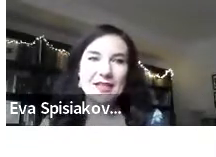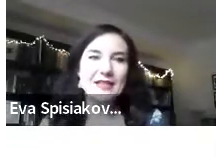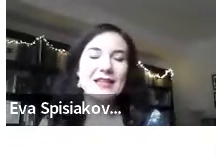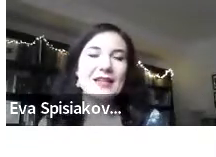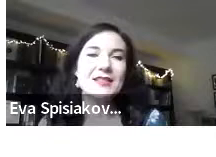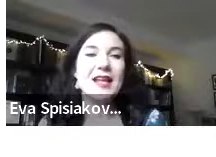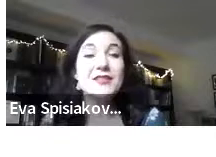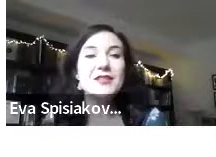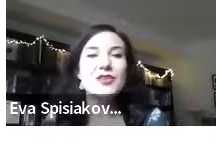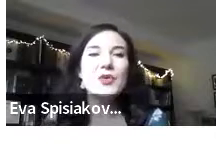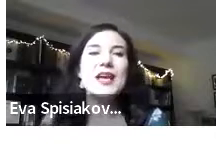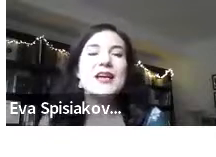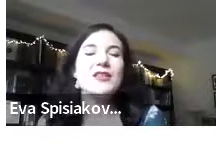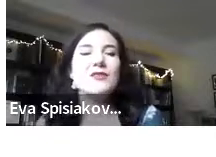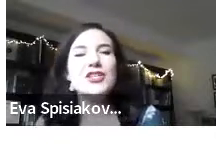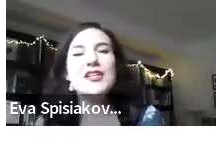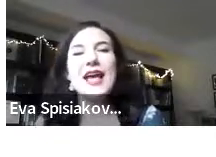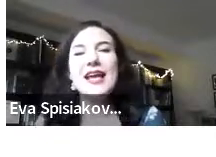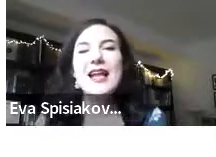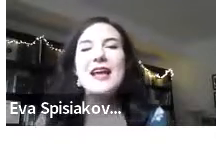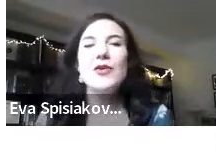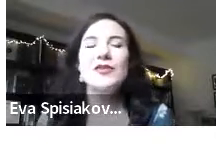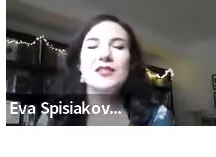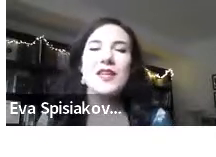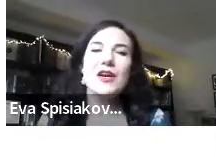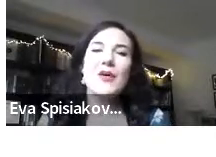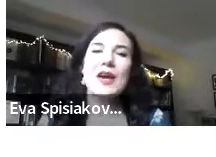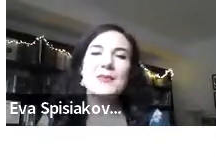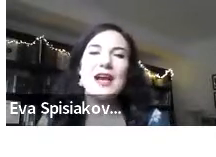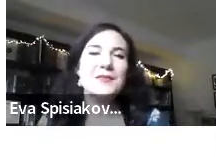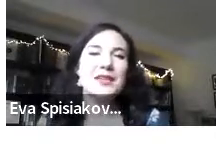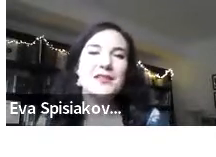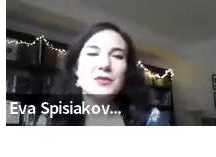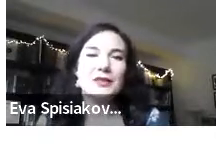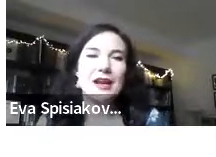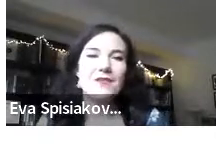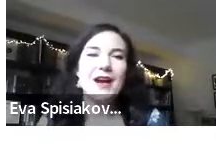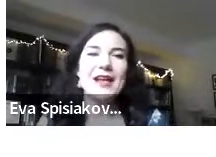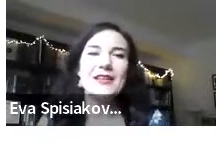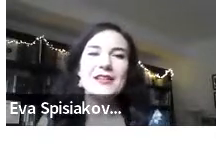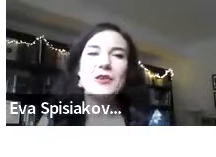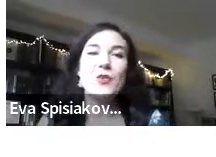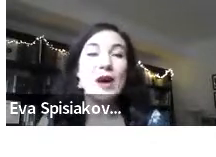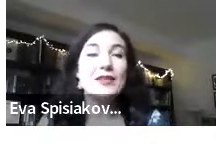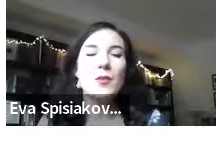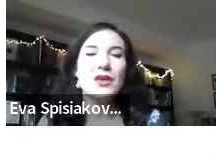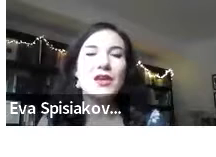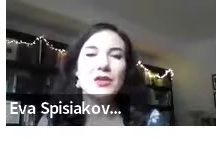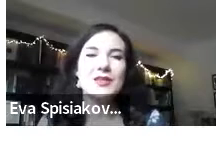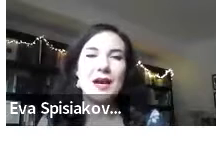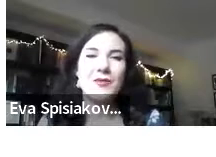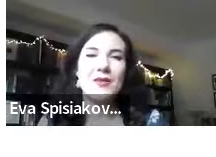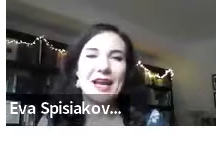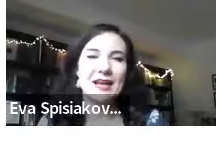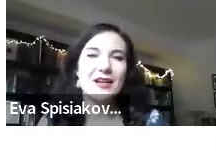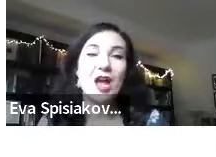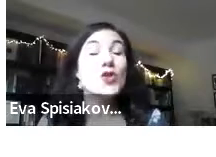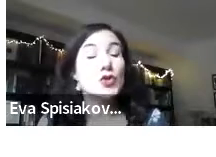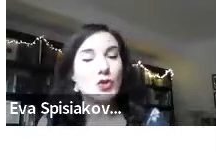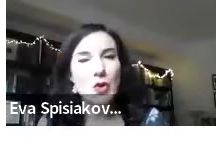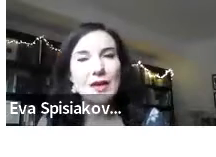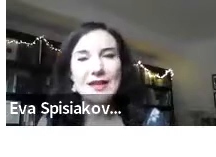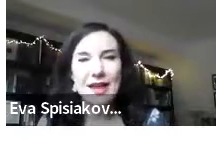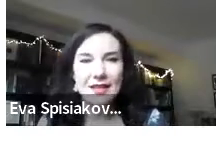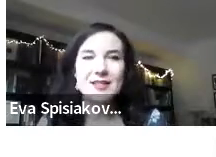the article, and there's an editor's note. The original headline on this video has been updated to clarify that it is one commonly used type of